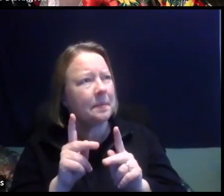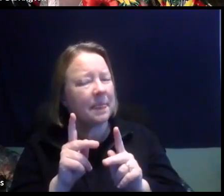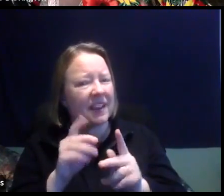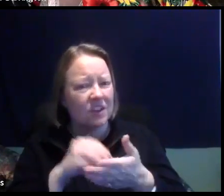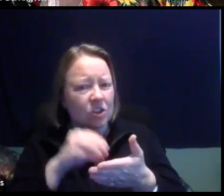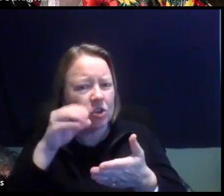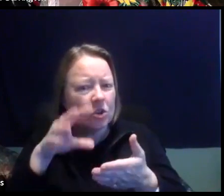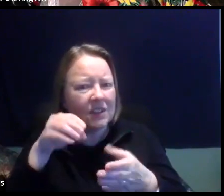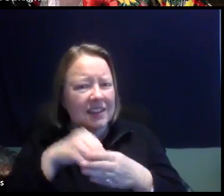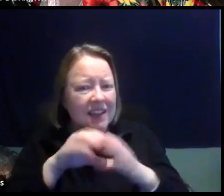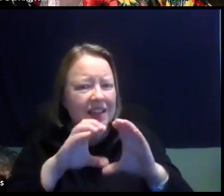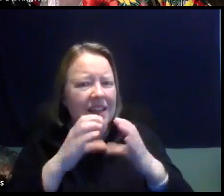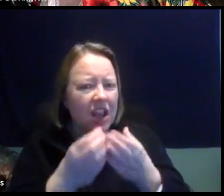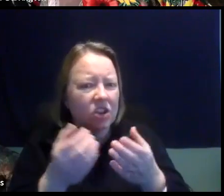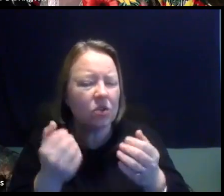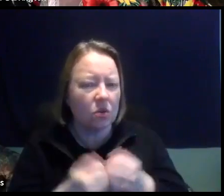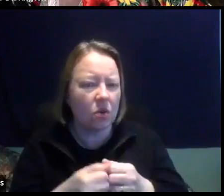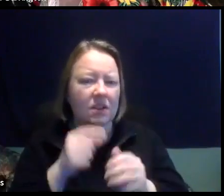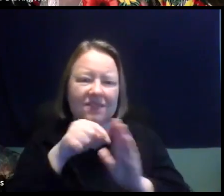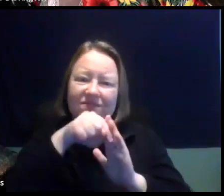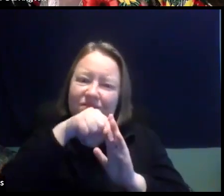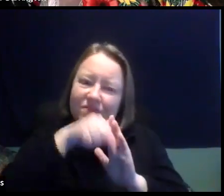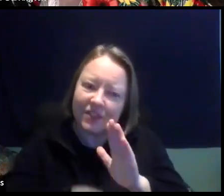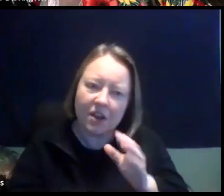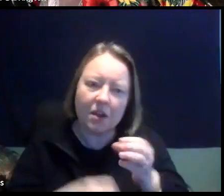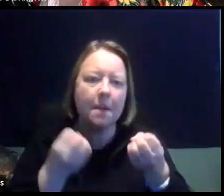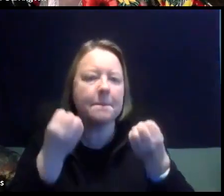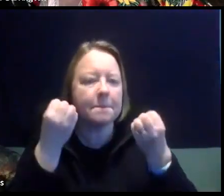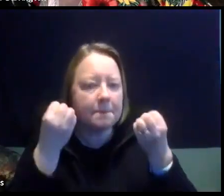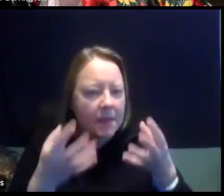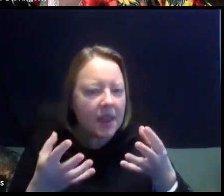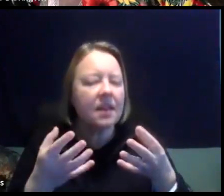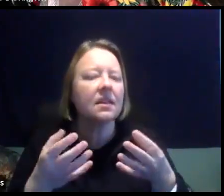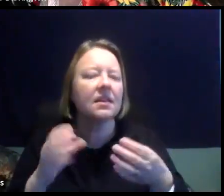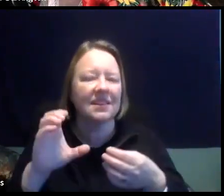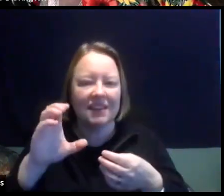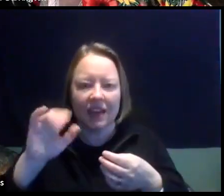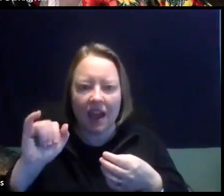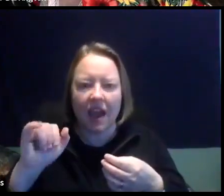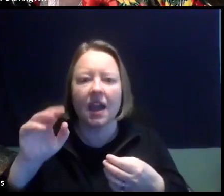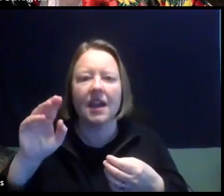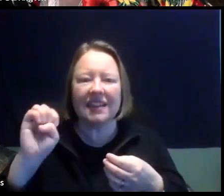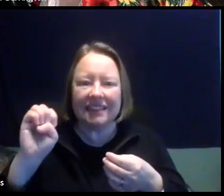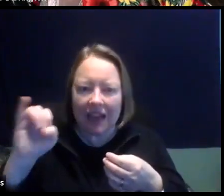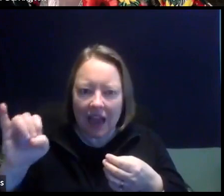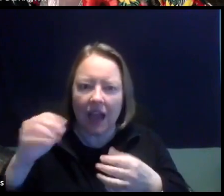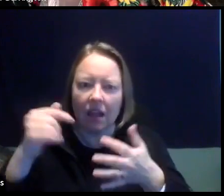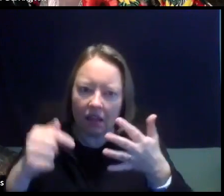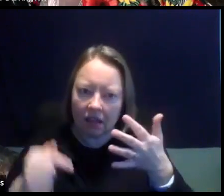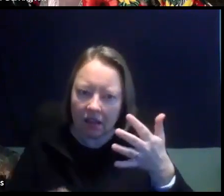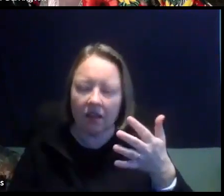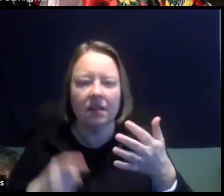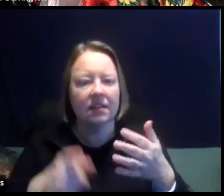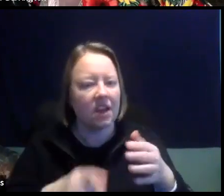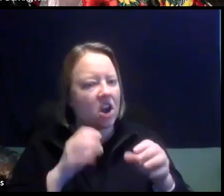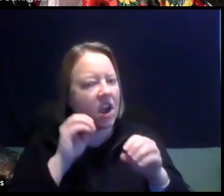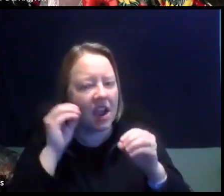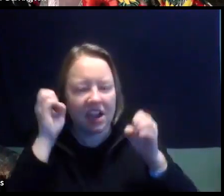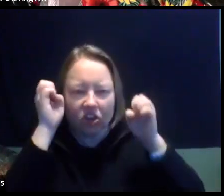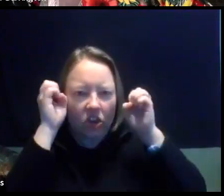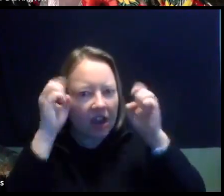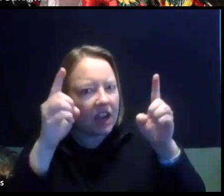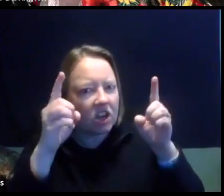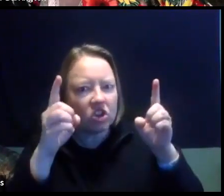classrooms for severely and multiply impaired, who have disabilities on the severe end of the spectrum, who their education